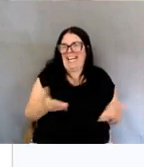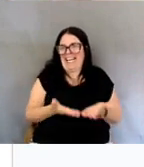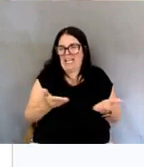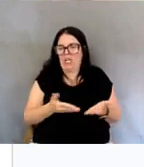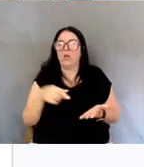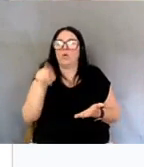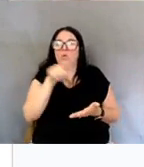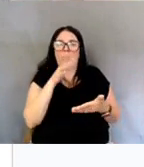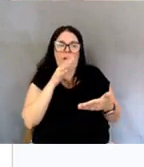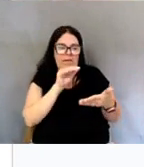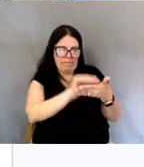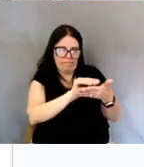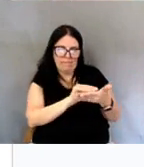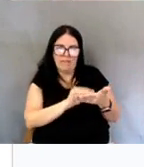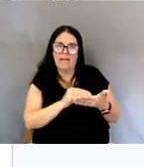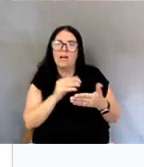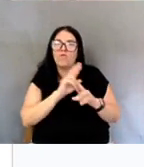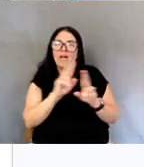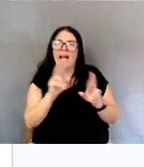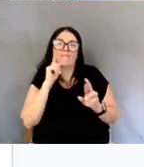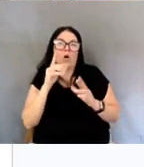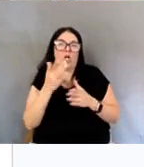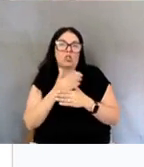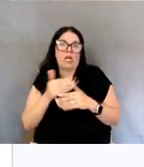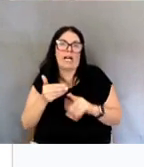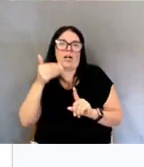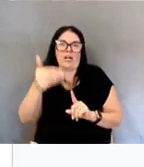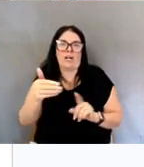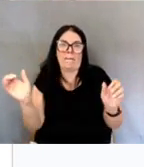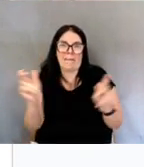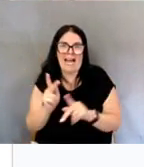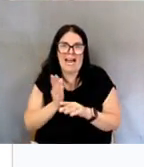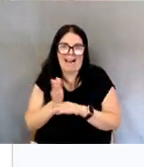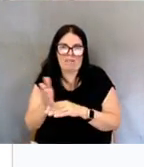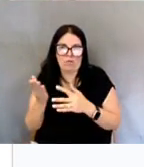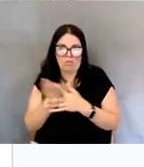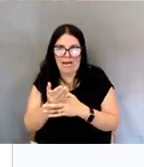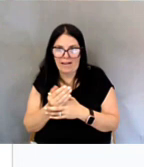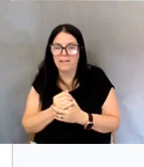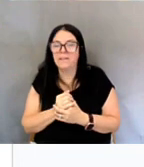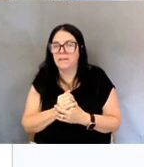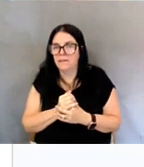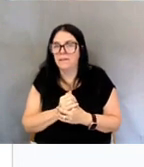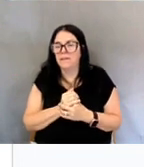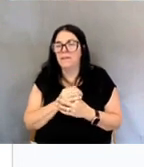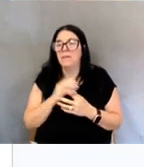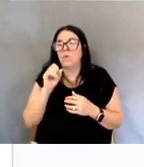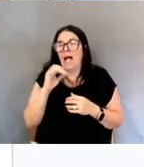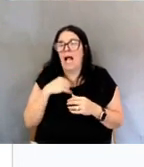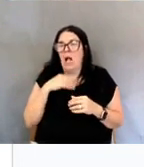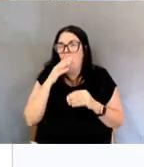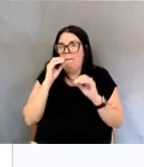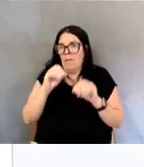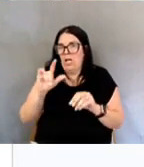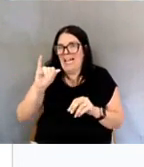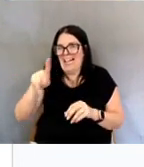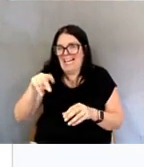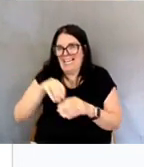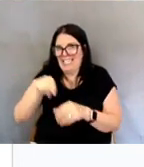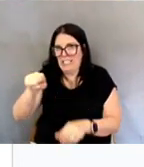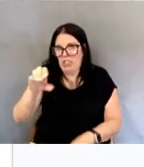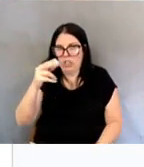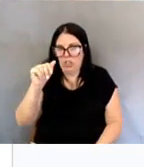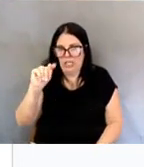information to share with us afterwards when we come back from the breakout rooms. So I'm going to put a link to this document in the